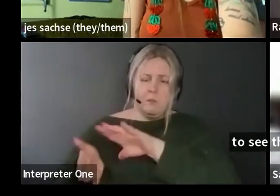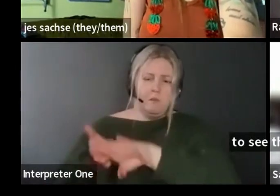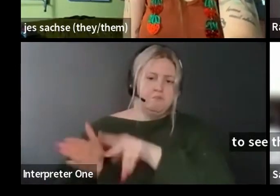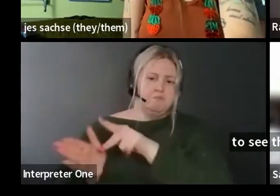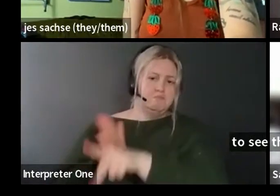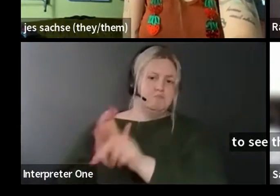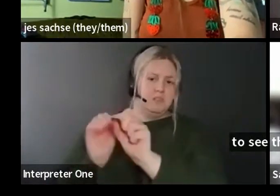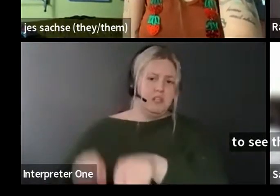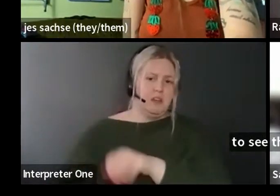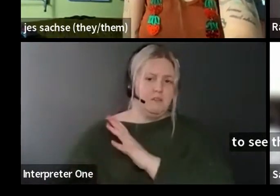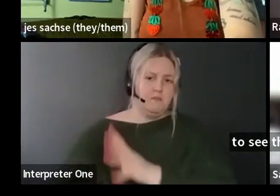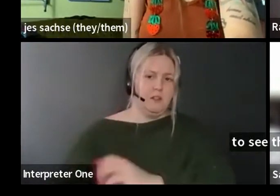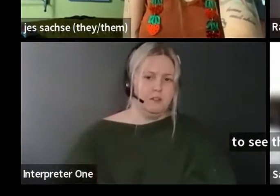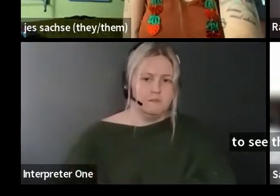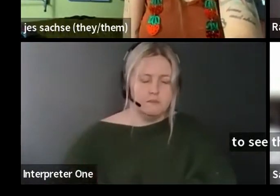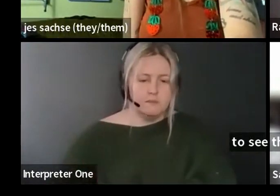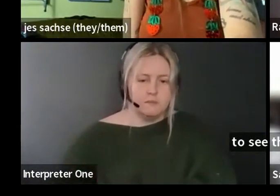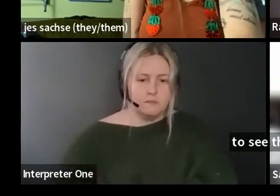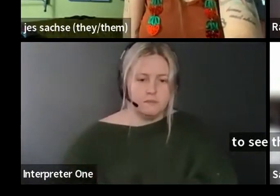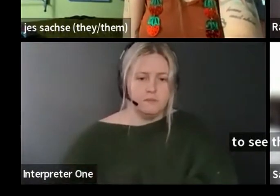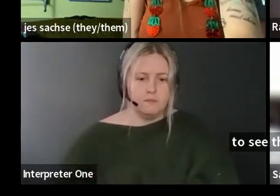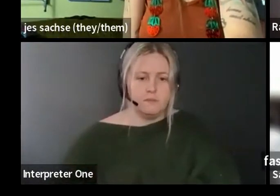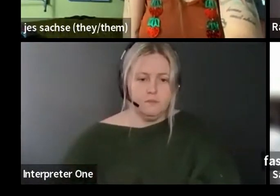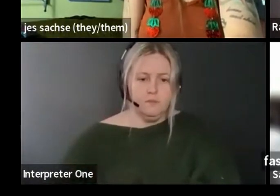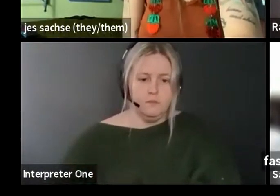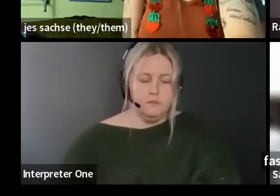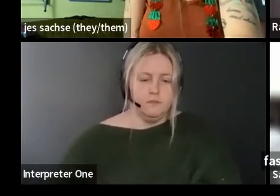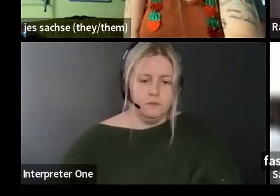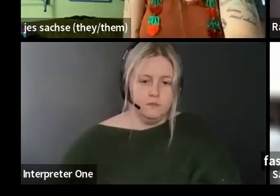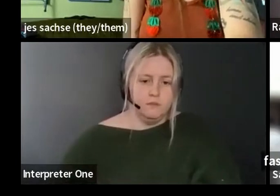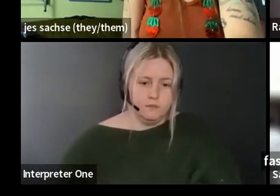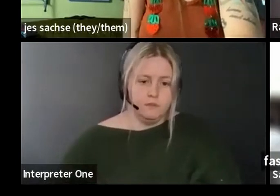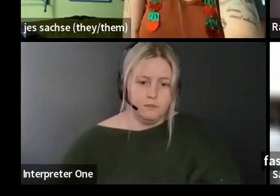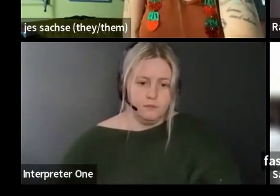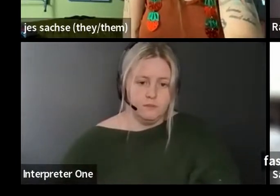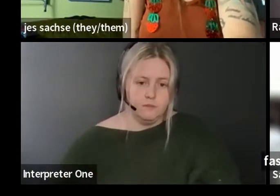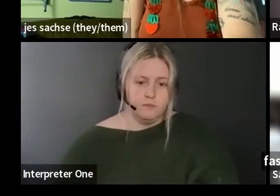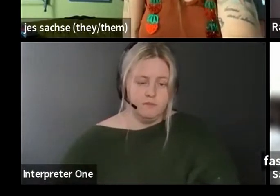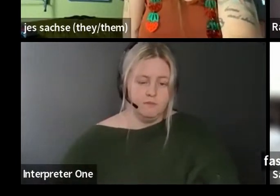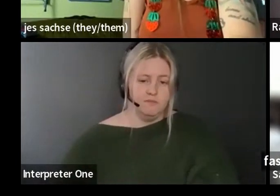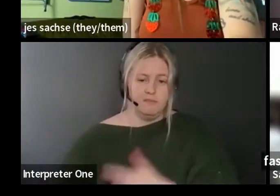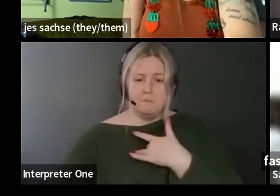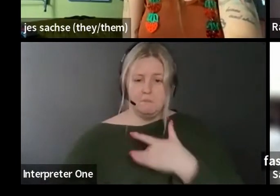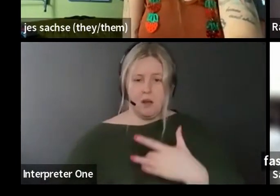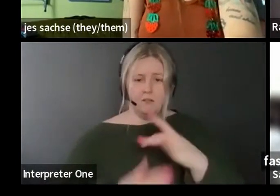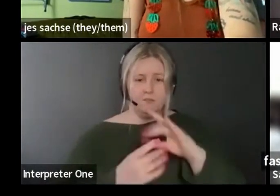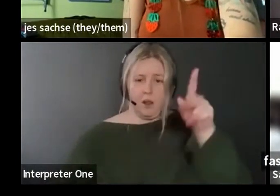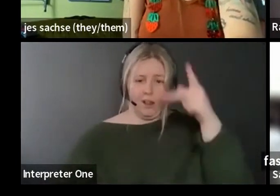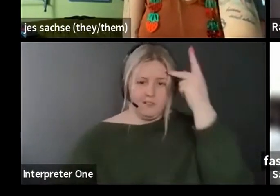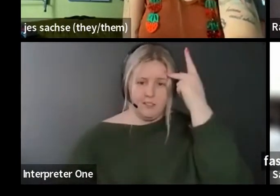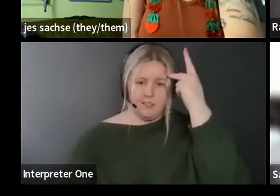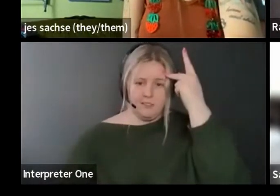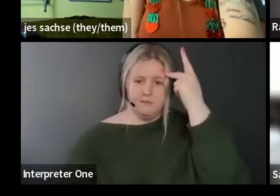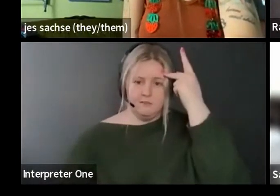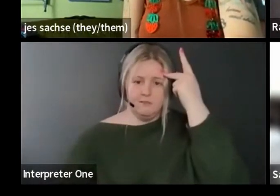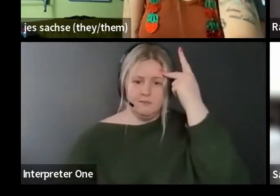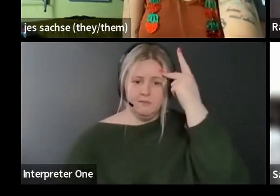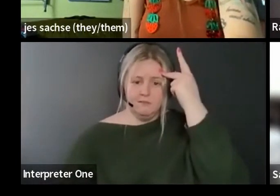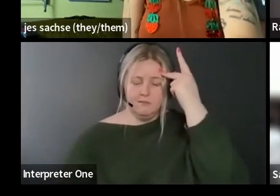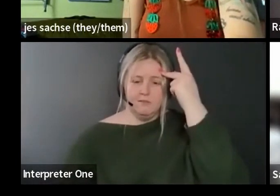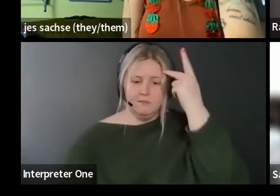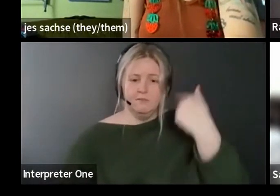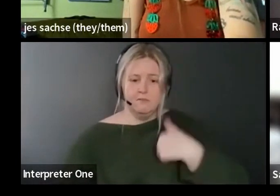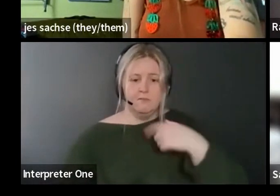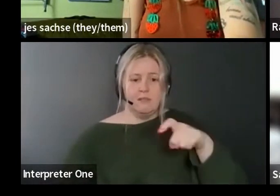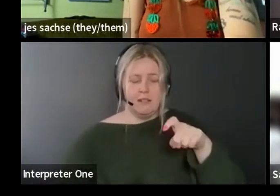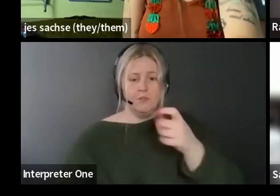are disposable, and these are disposability politics. That's why when we say like we keep each other safe and we hold each other safe